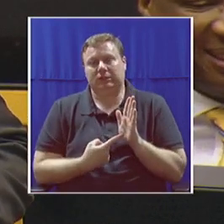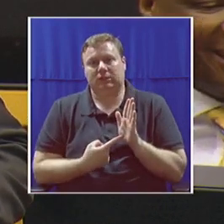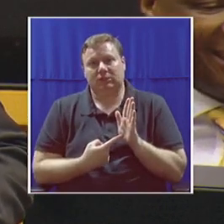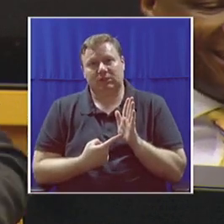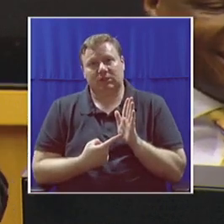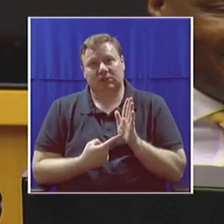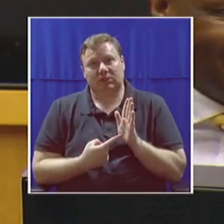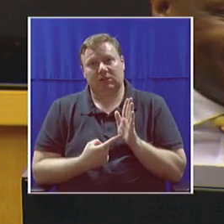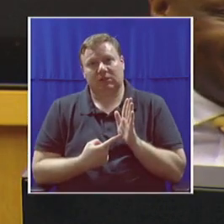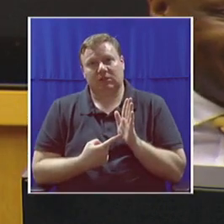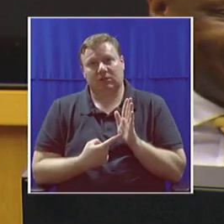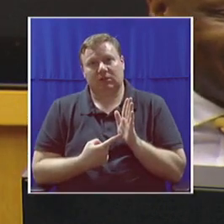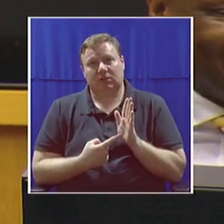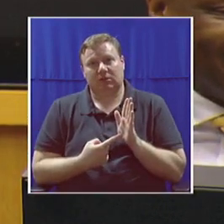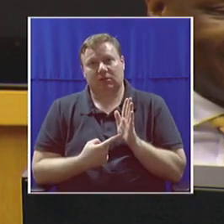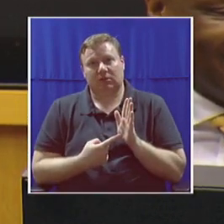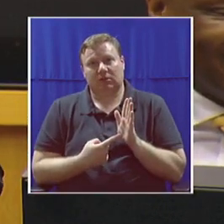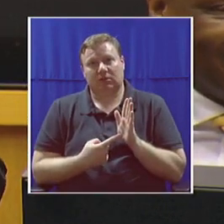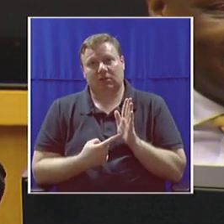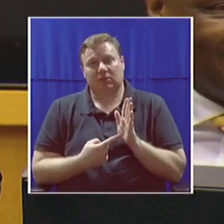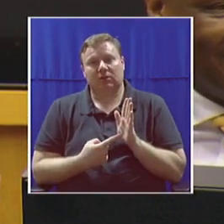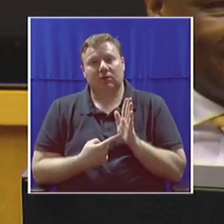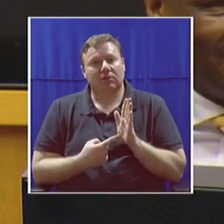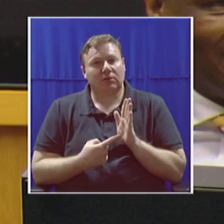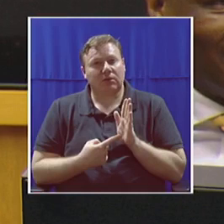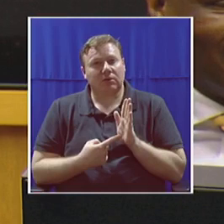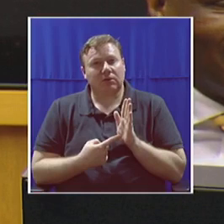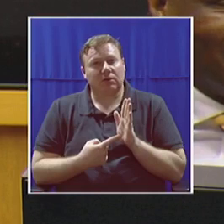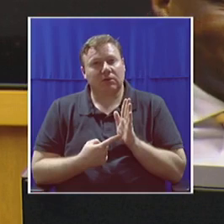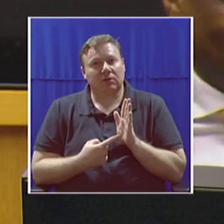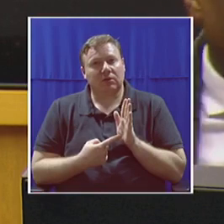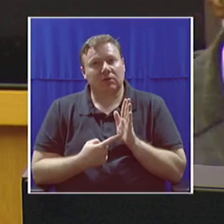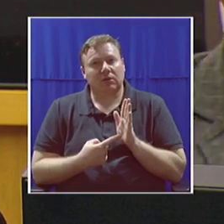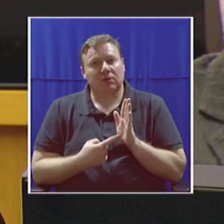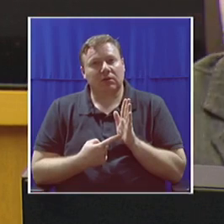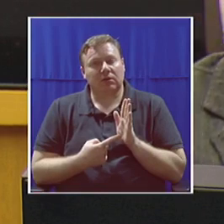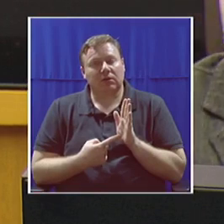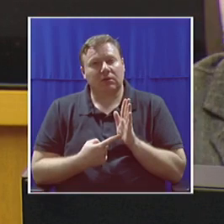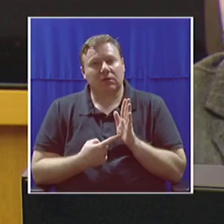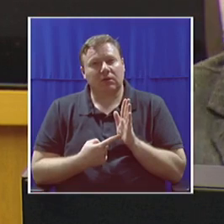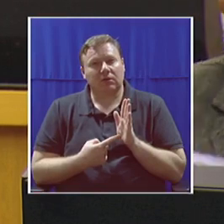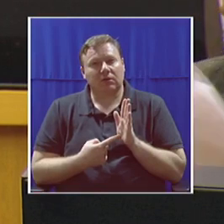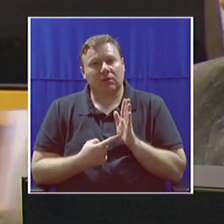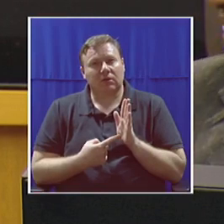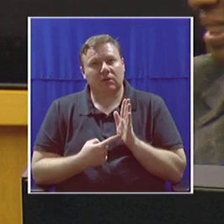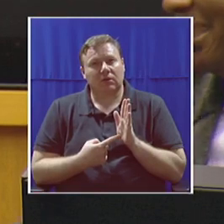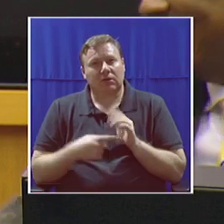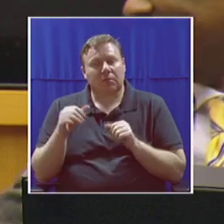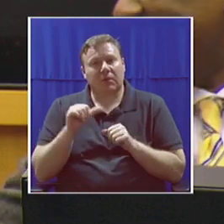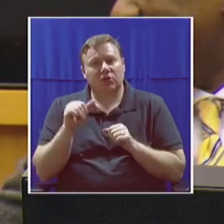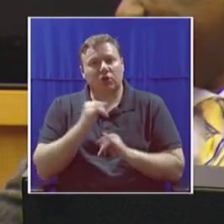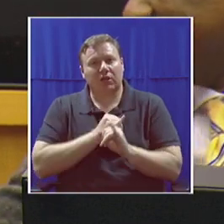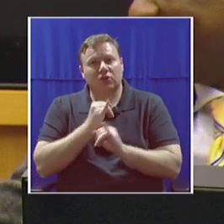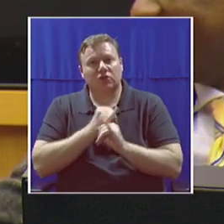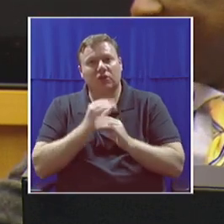addresses peculiar matters pertinent to the petroleum industry and provides investors with